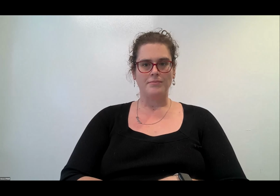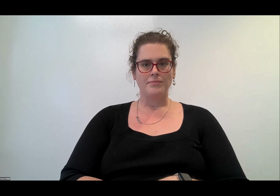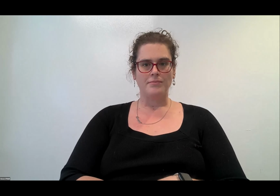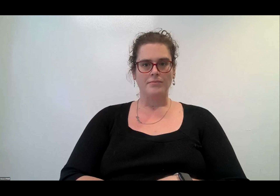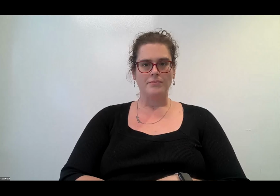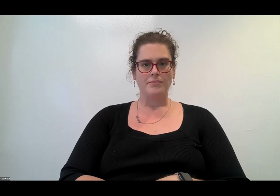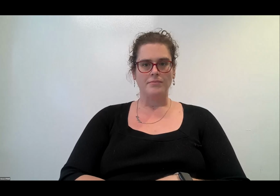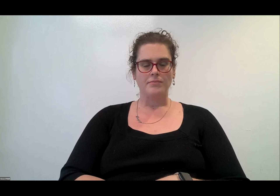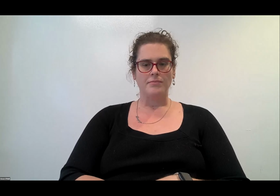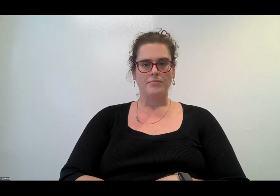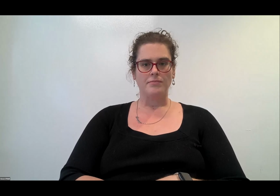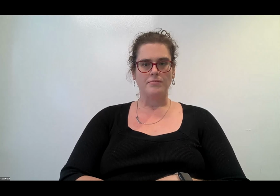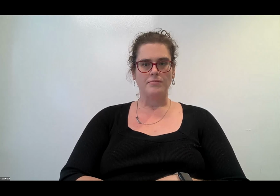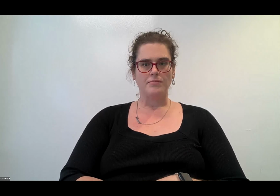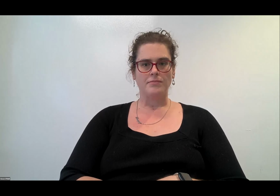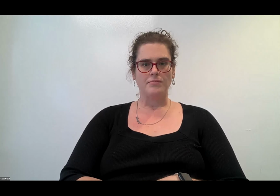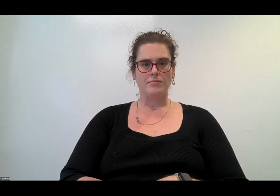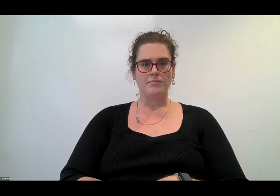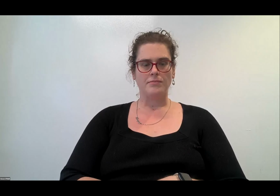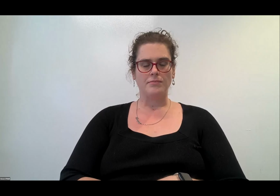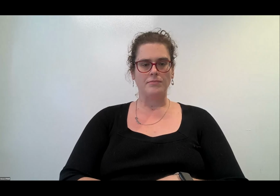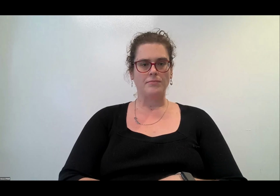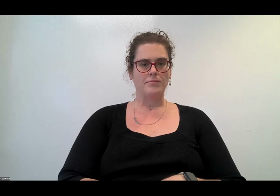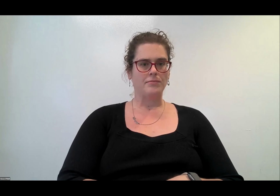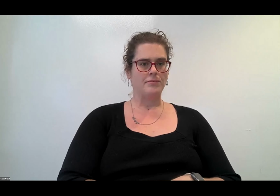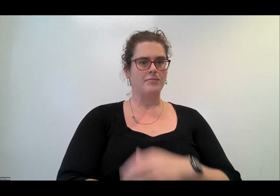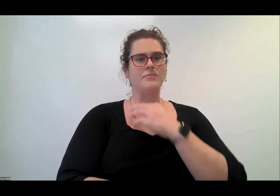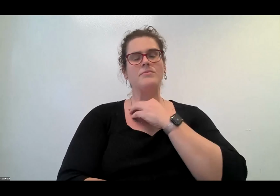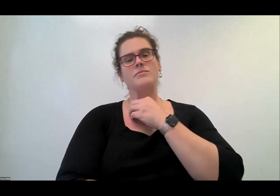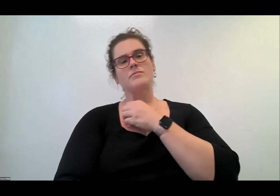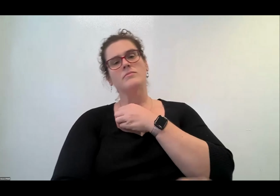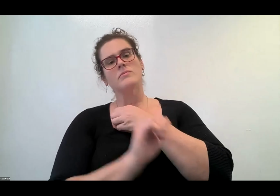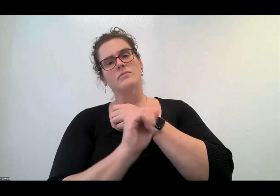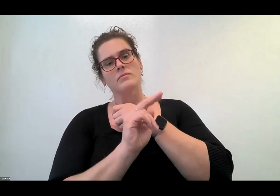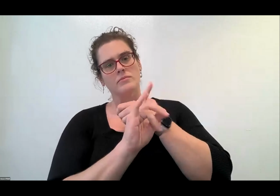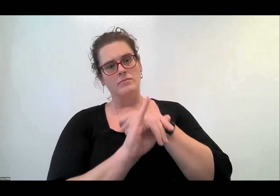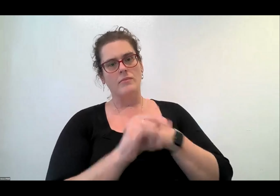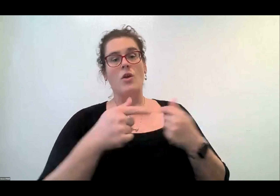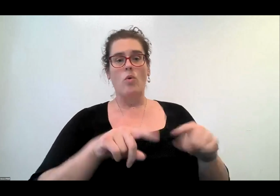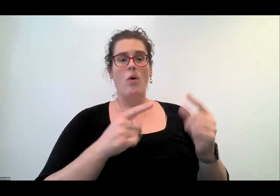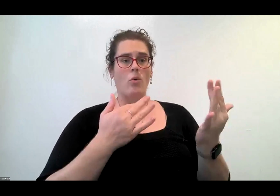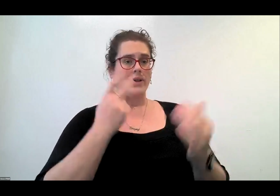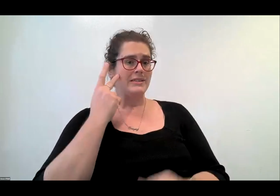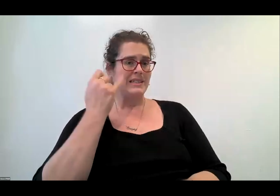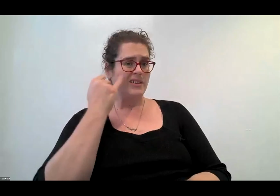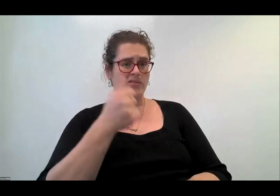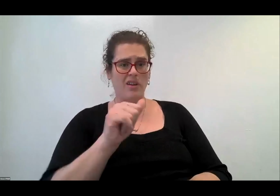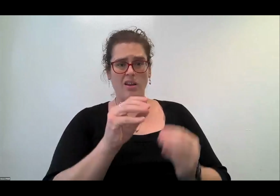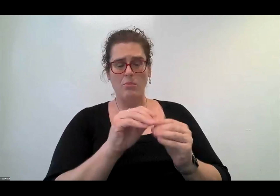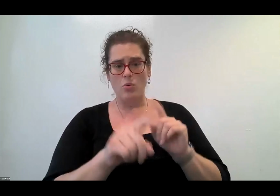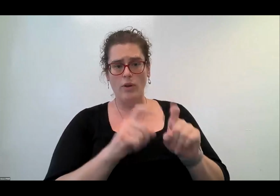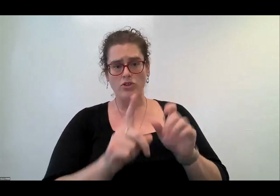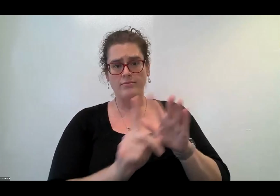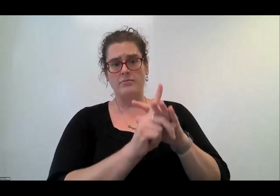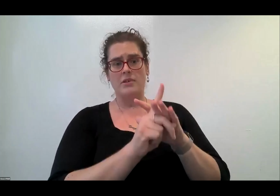So as we wait to see if there are any questions for Winslow regarding the COVID study, I was